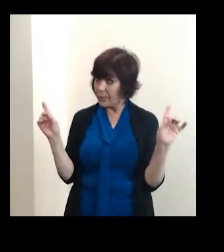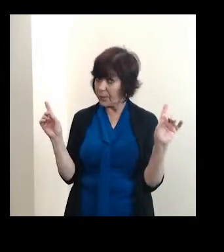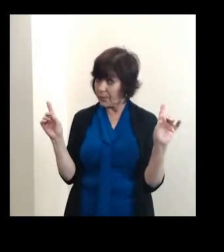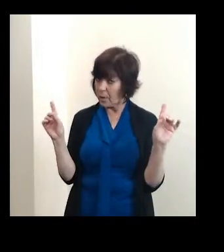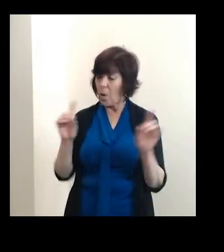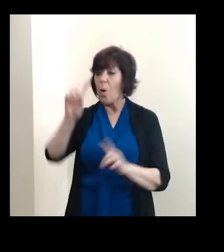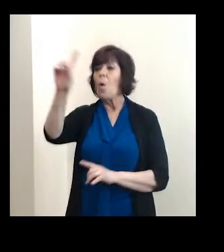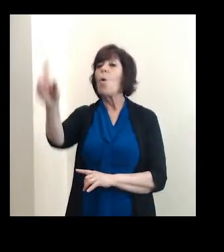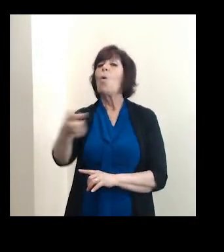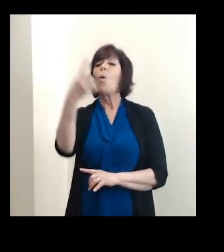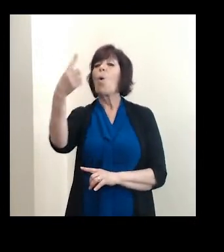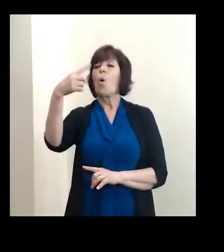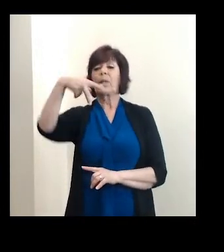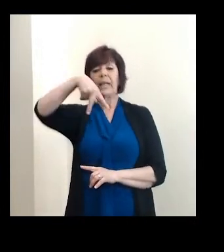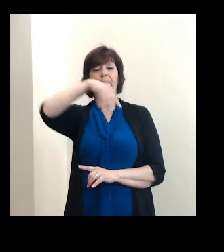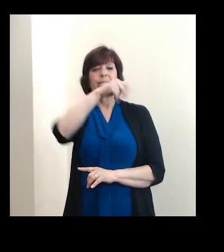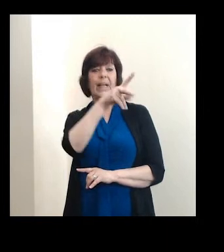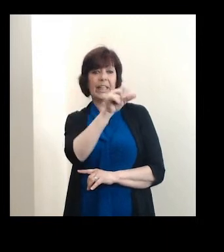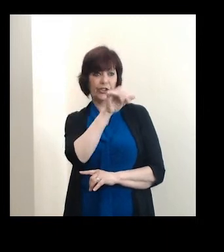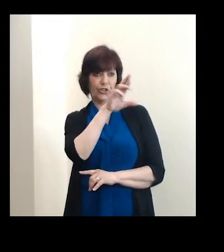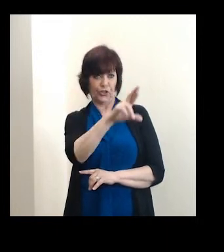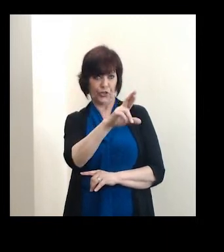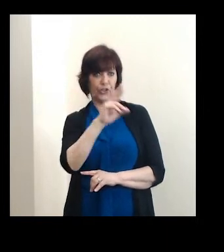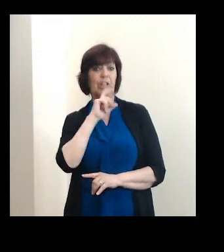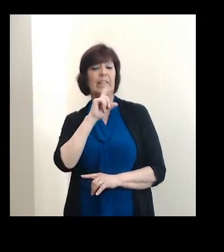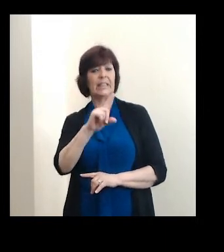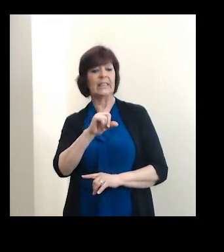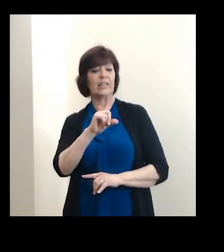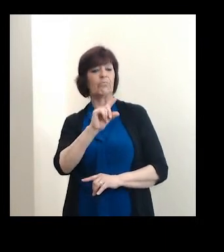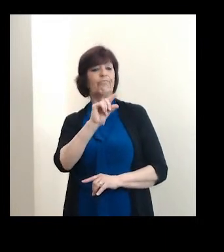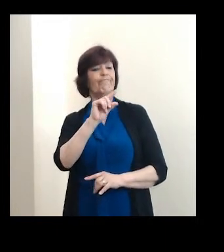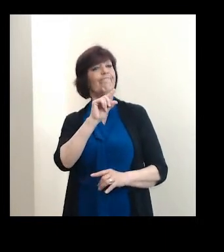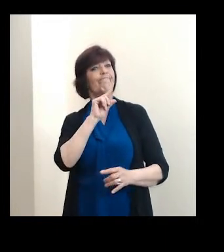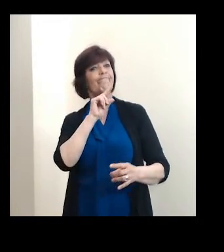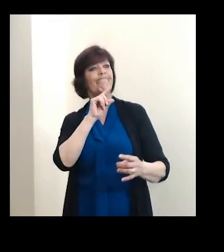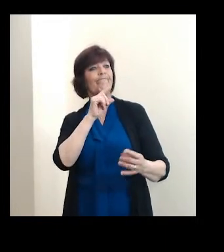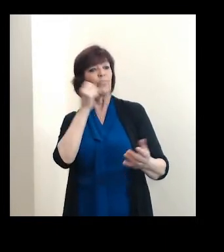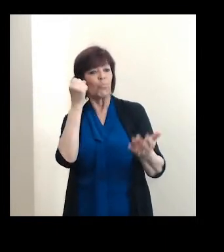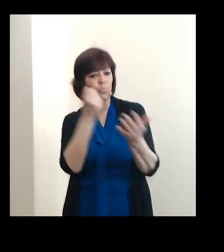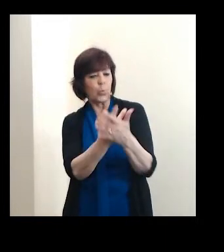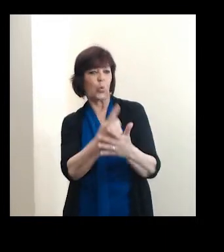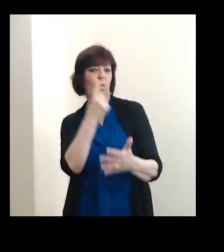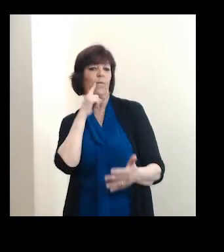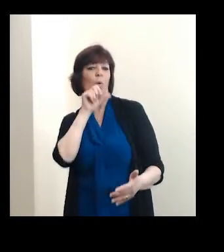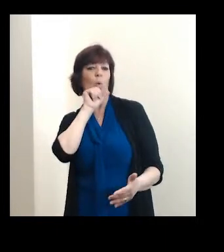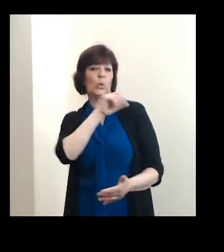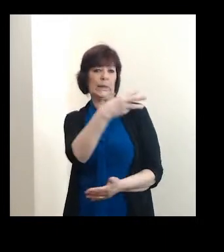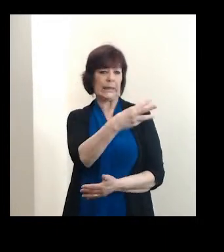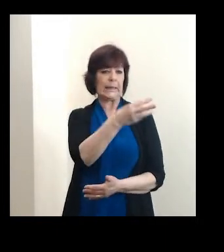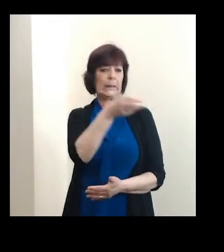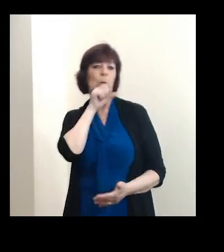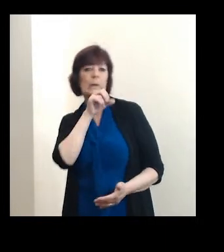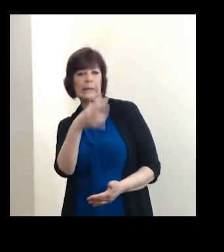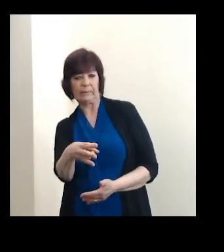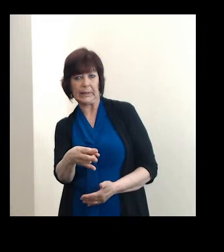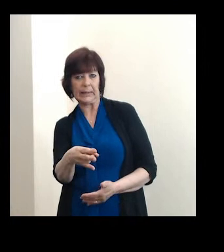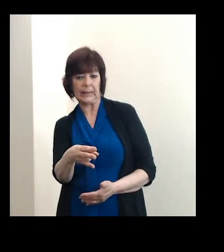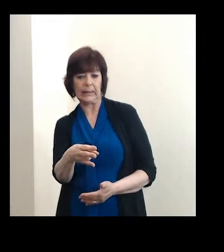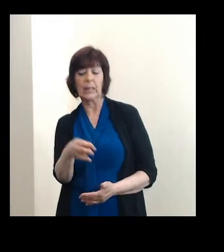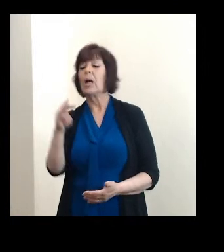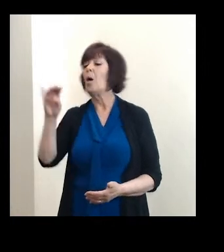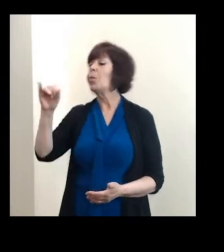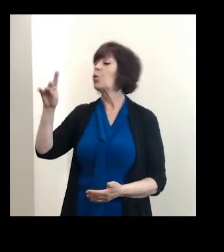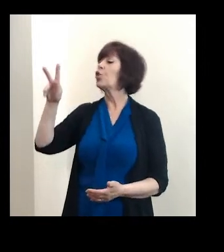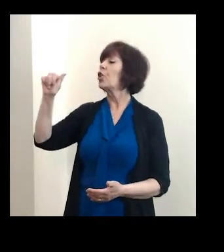only the Pfizer vaccine is authorized for 16 and 17-year-olds. The Moderna and Johnson & Johnson vaccine are authorized